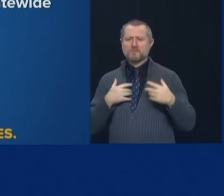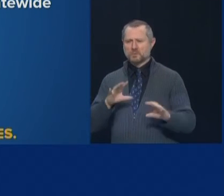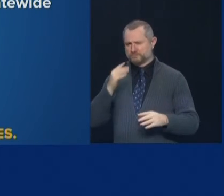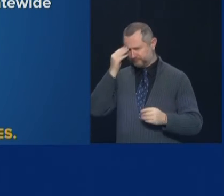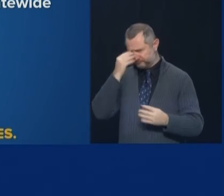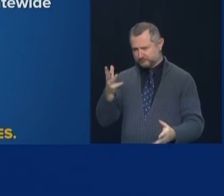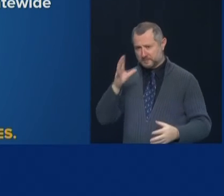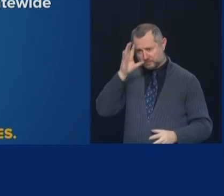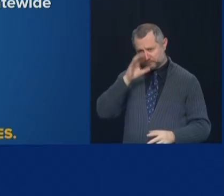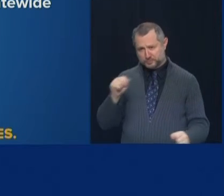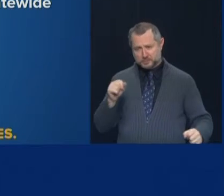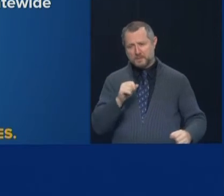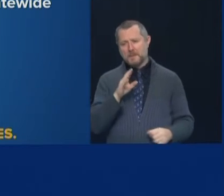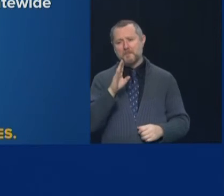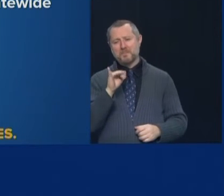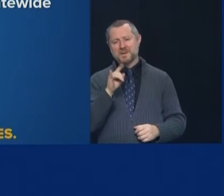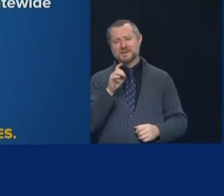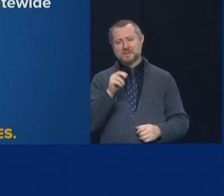at an NGA meeting.